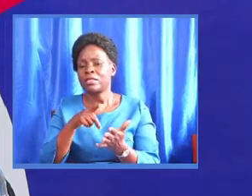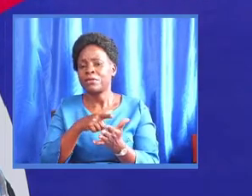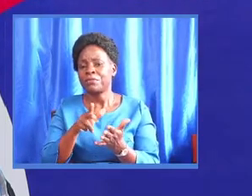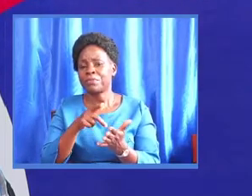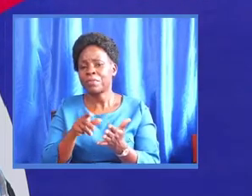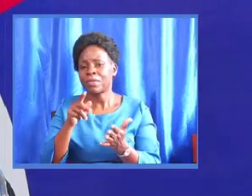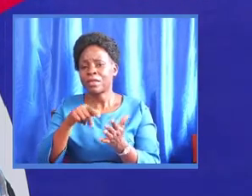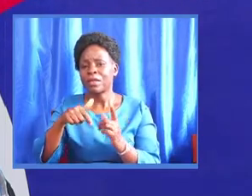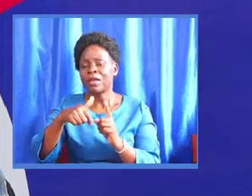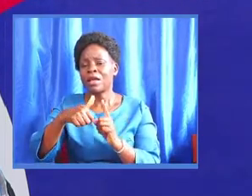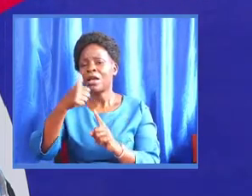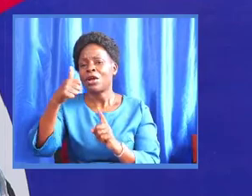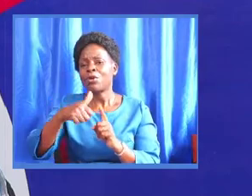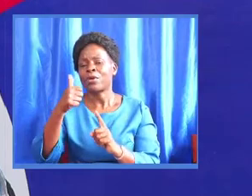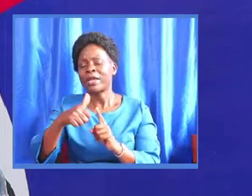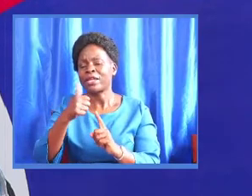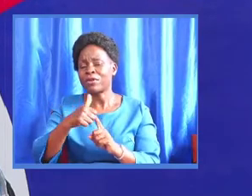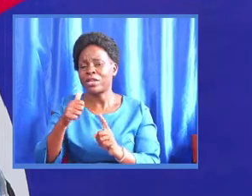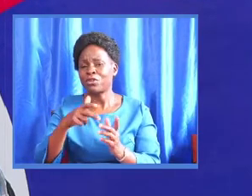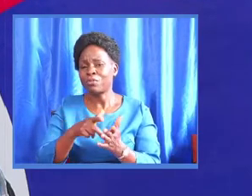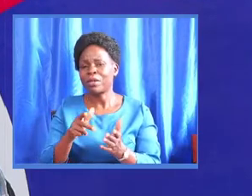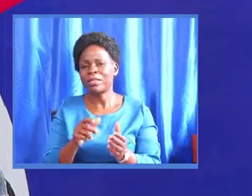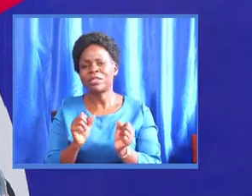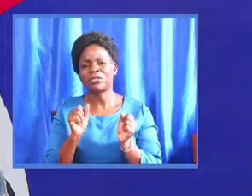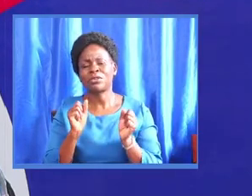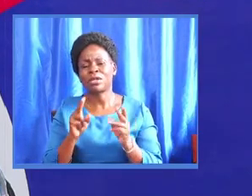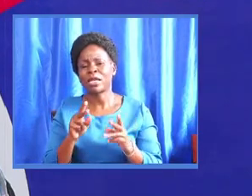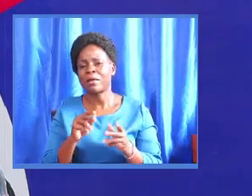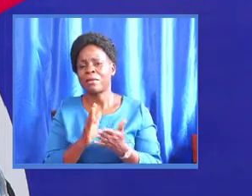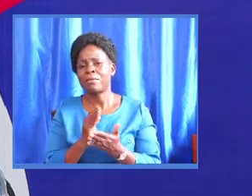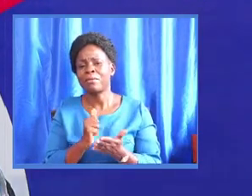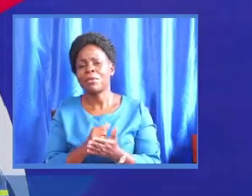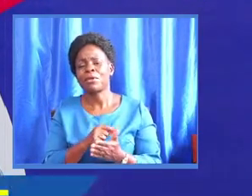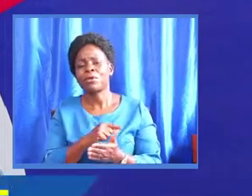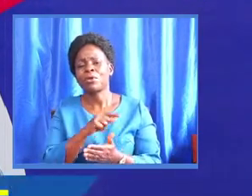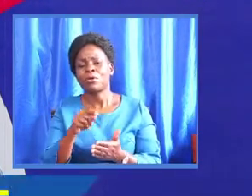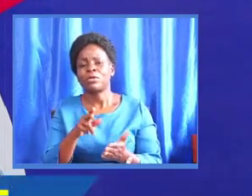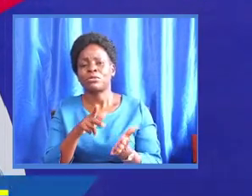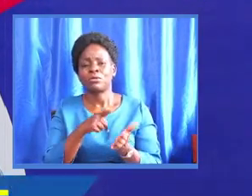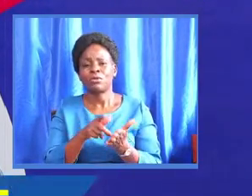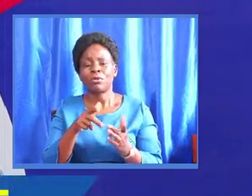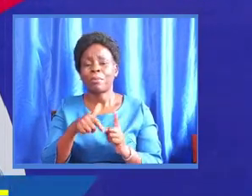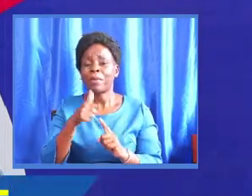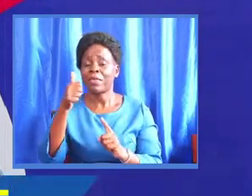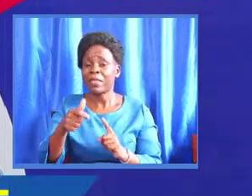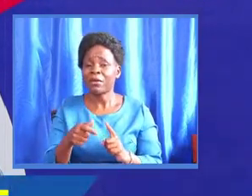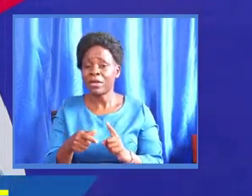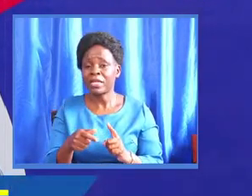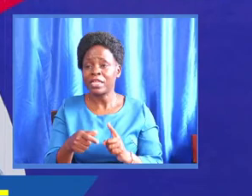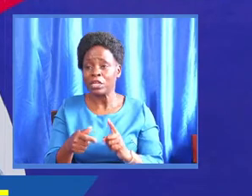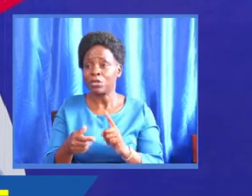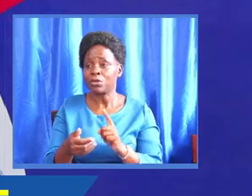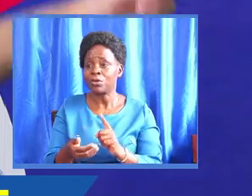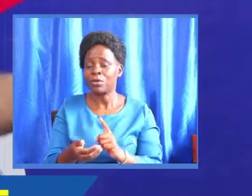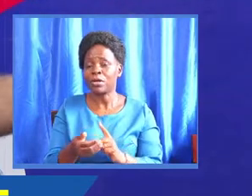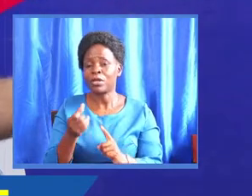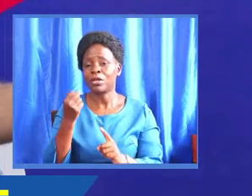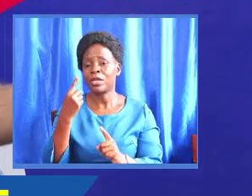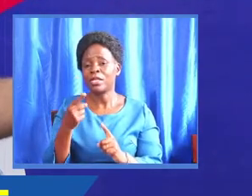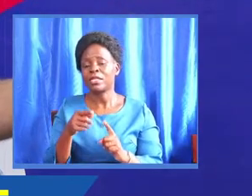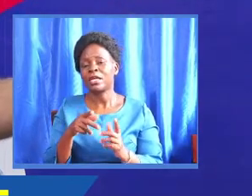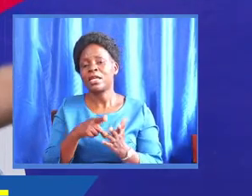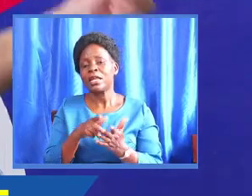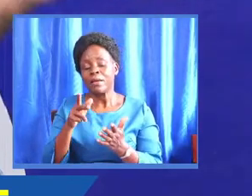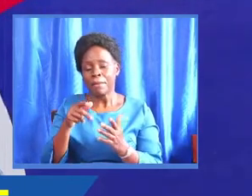the rent you're paying, that's okay, because either way you're going to pay the rent. So you might as well get a scheme where you pay